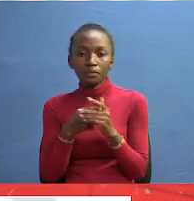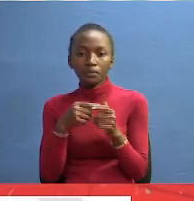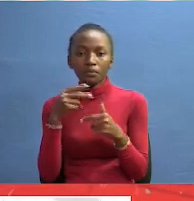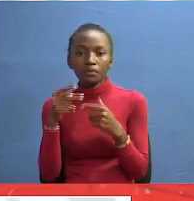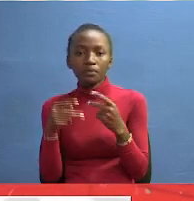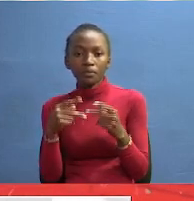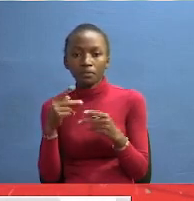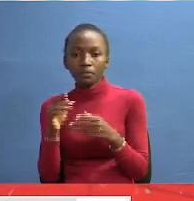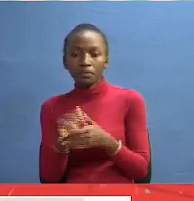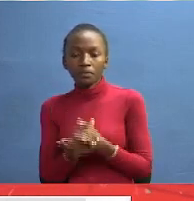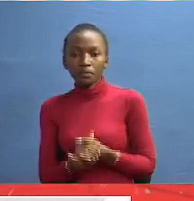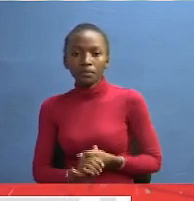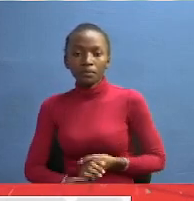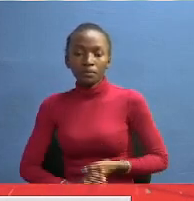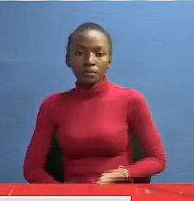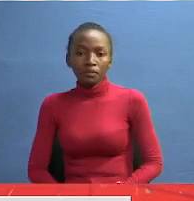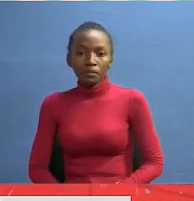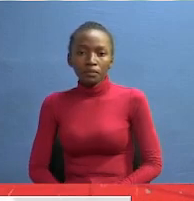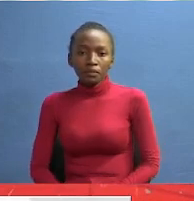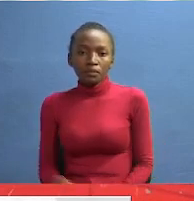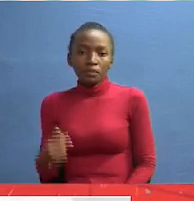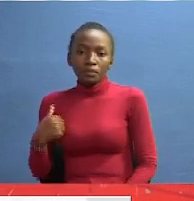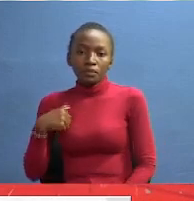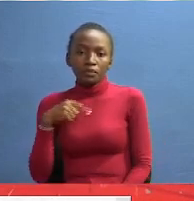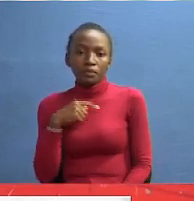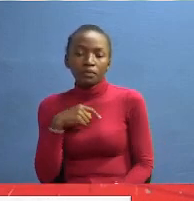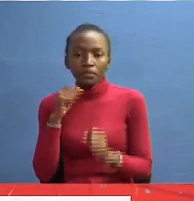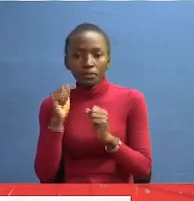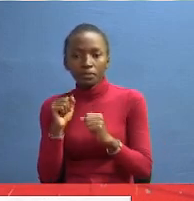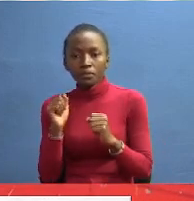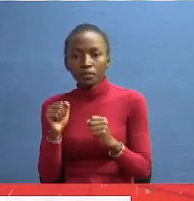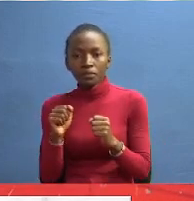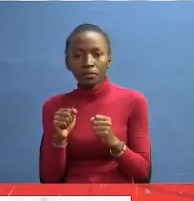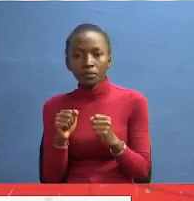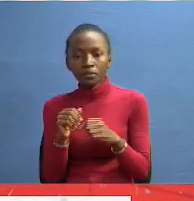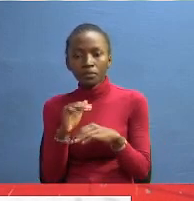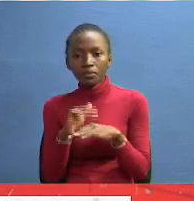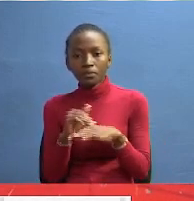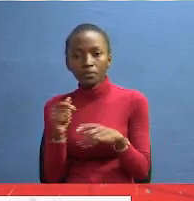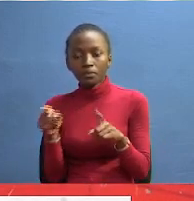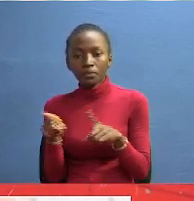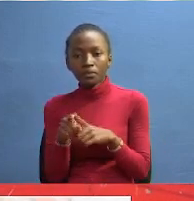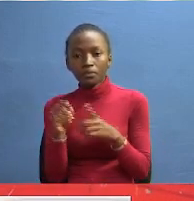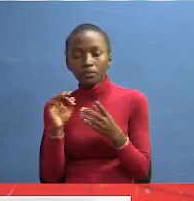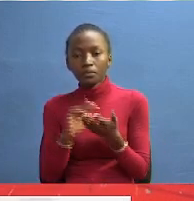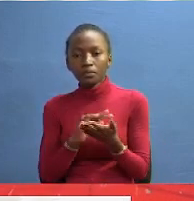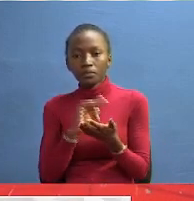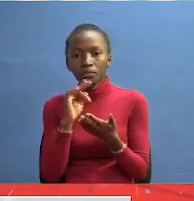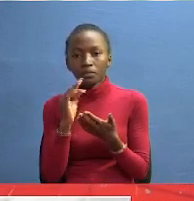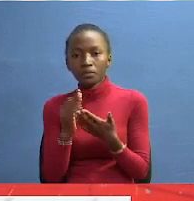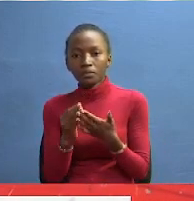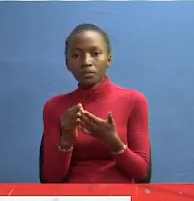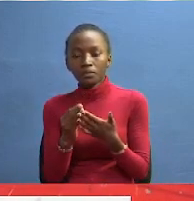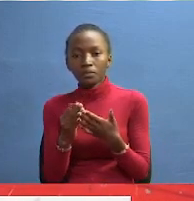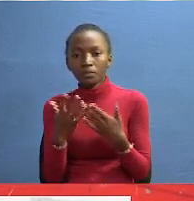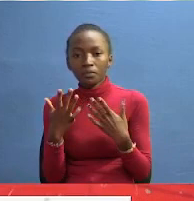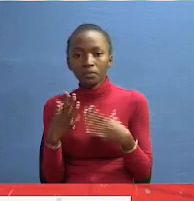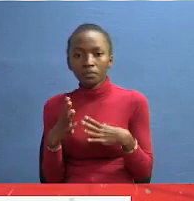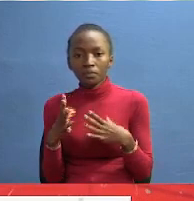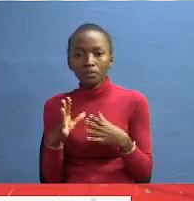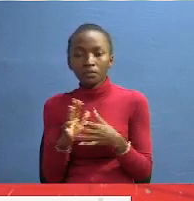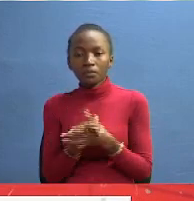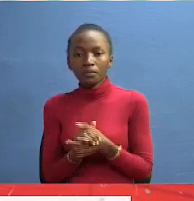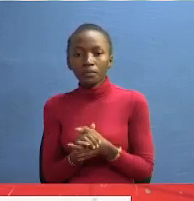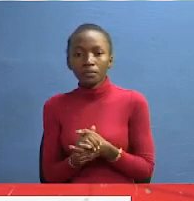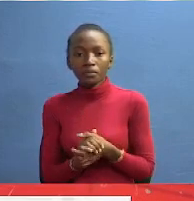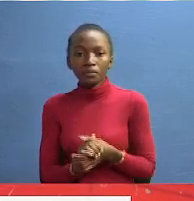So one, we can be called as resource persons in which way? So that we can be able